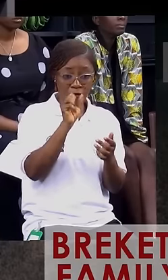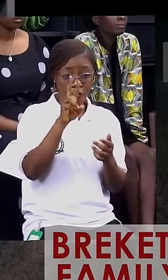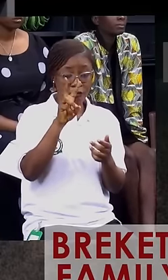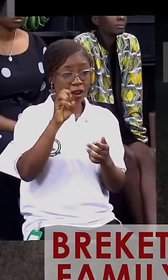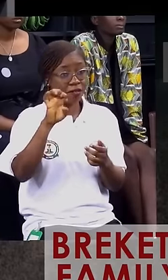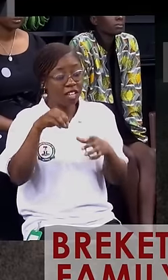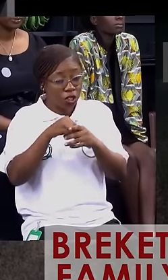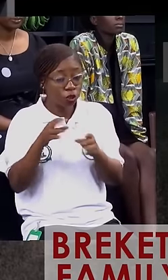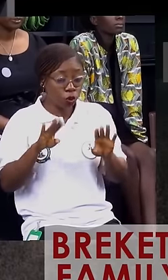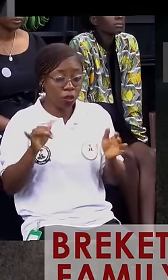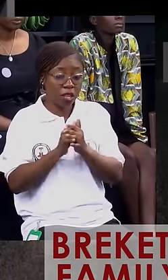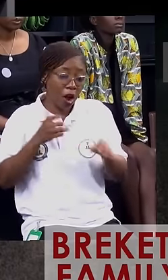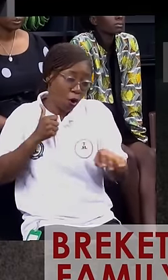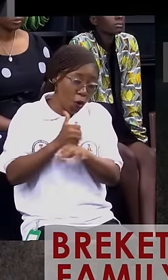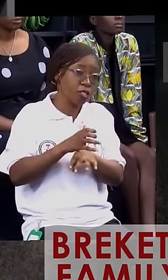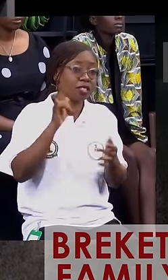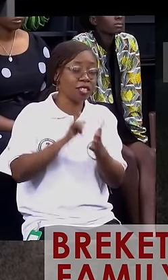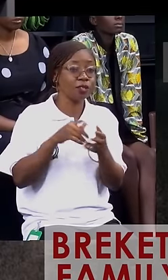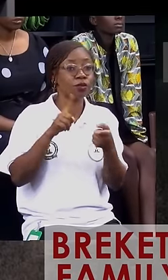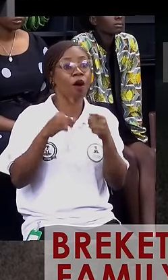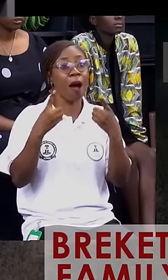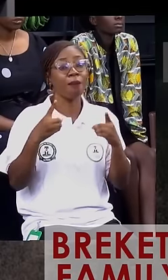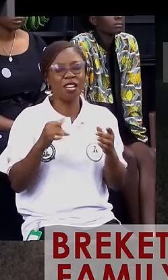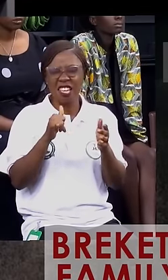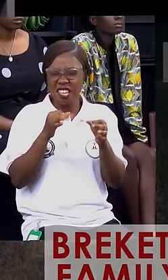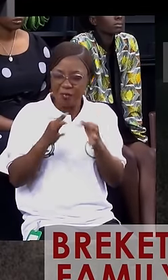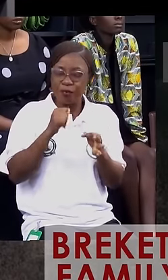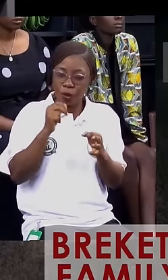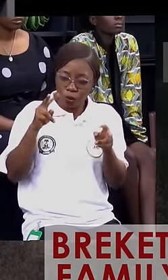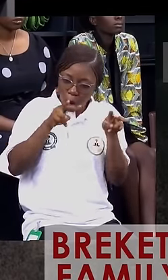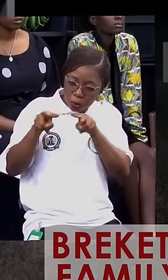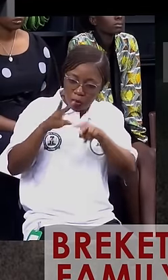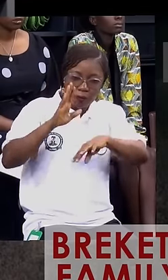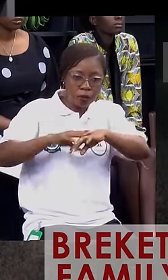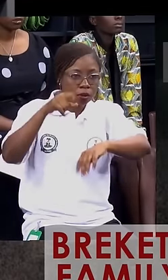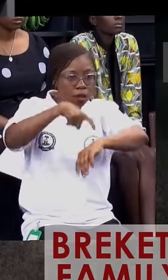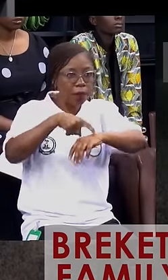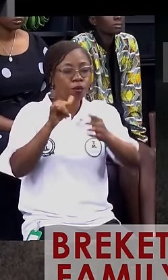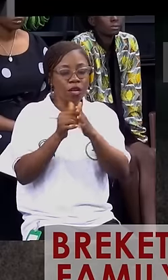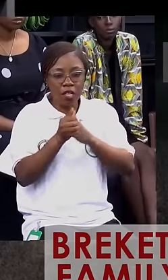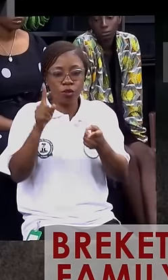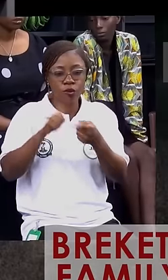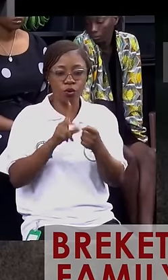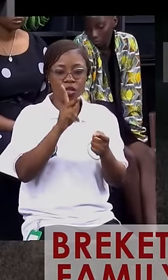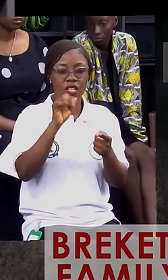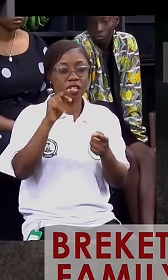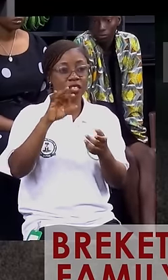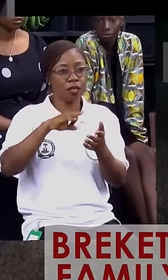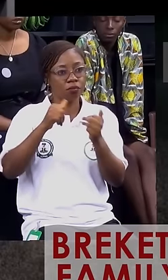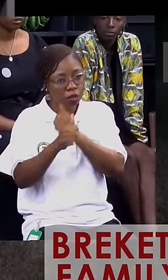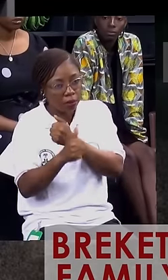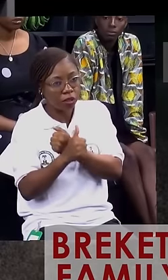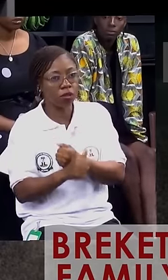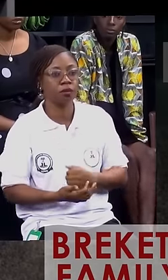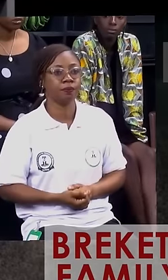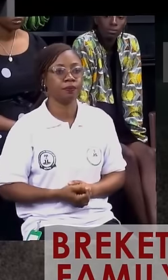that causes that to happen. So if it is not observed on time, that can lead to kidney damage.